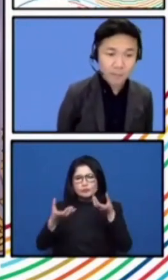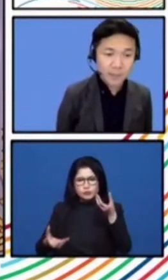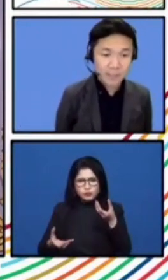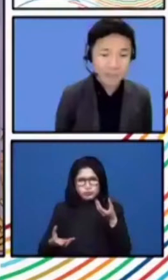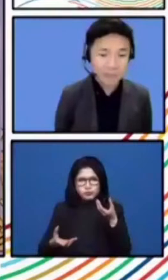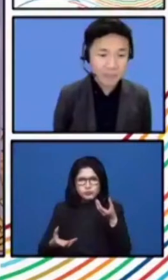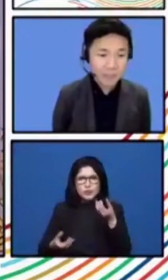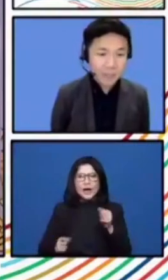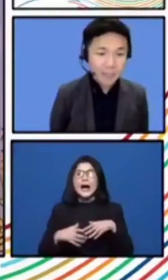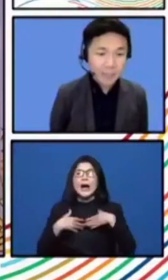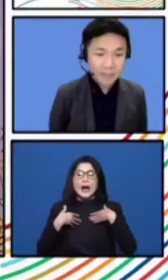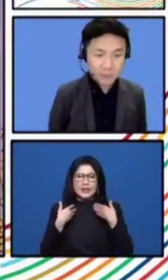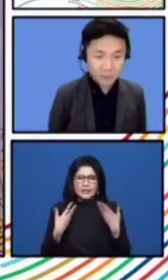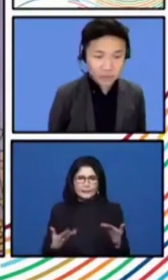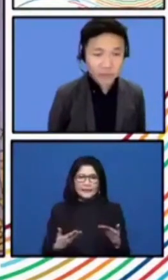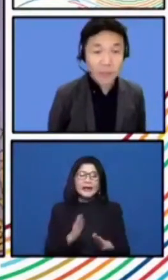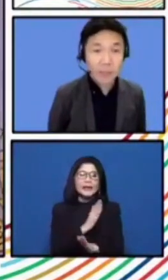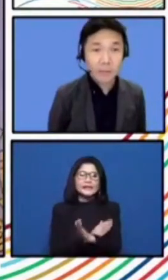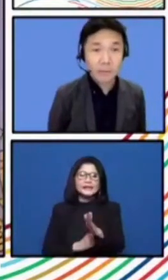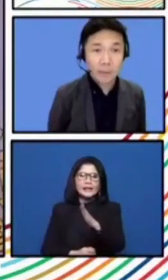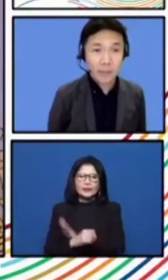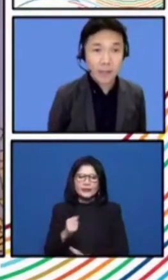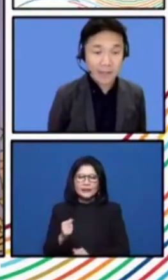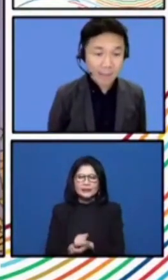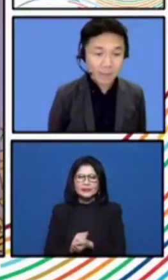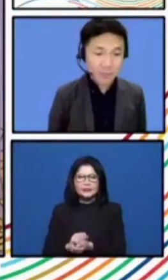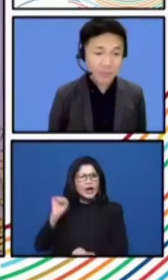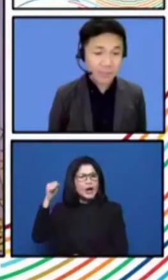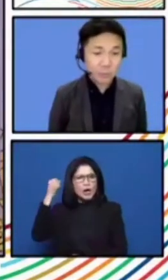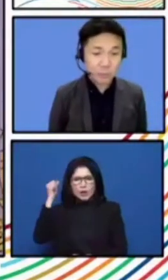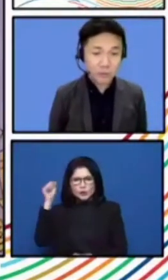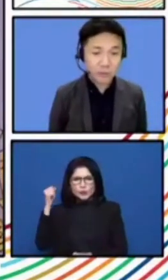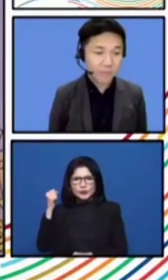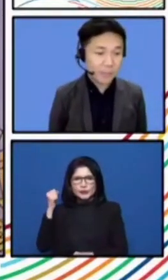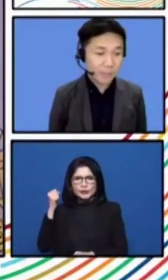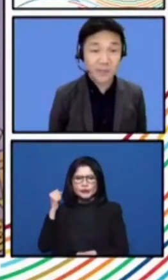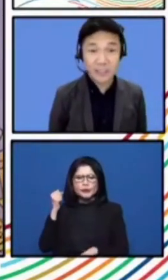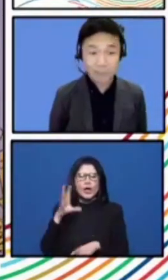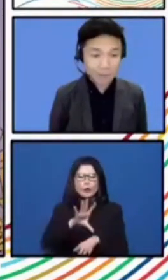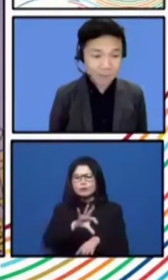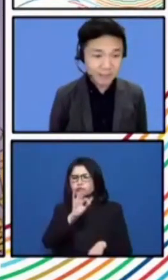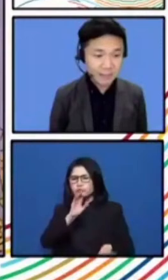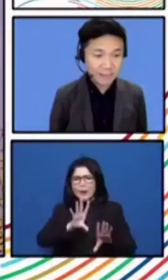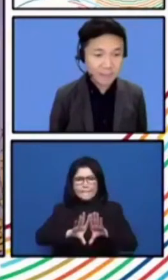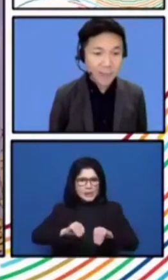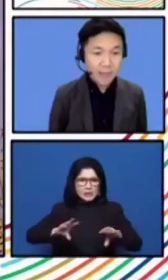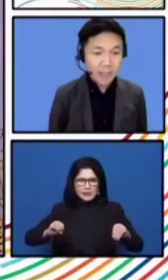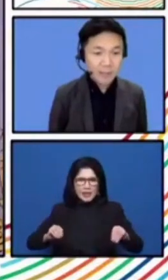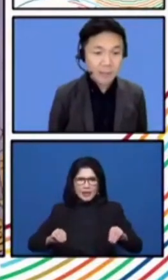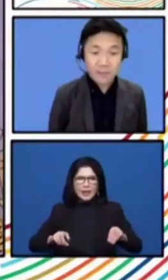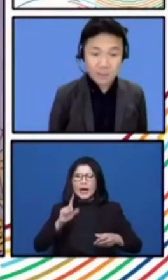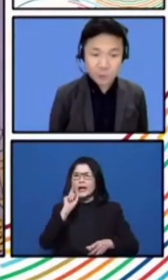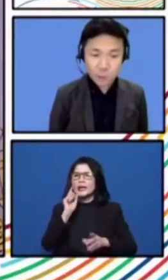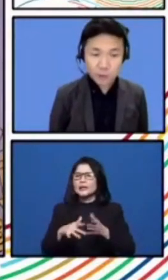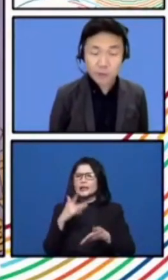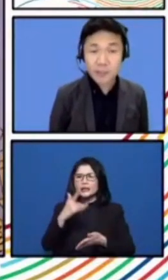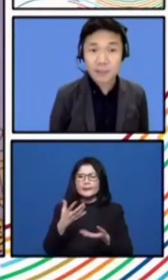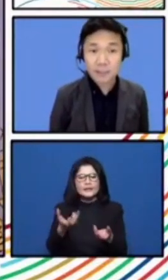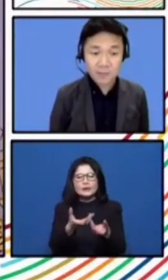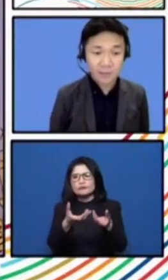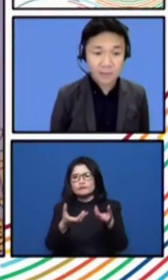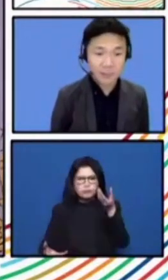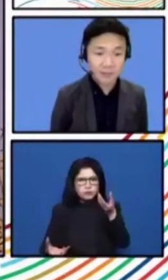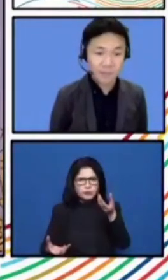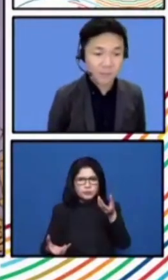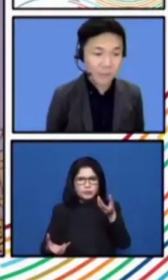because there is still an a gap in terms of inclusion of people with disabilities in terms of infrastructure and